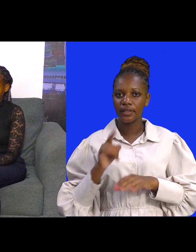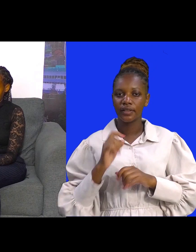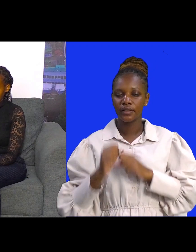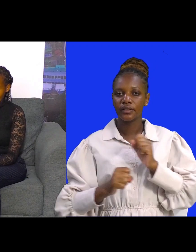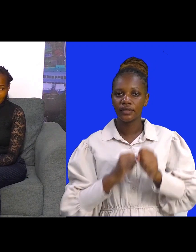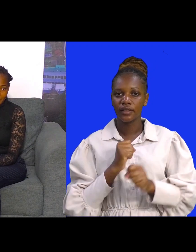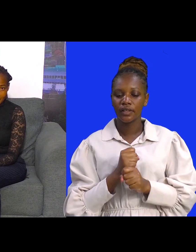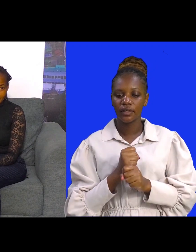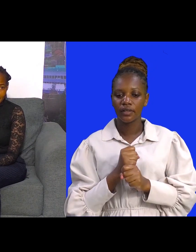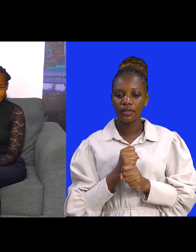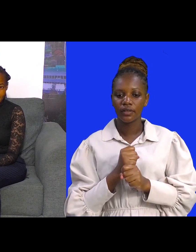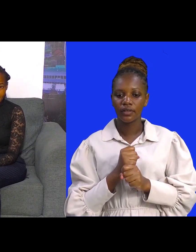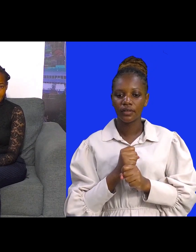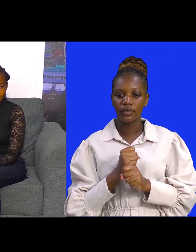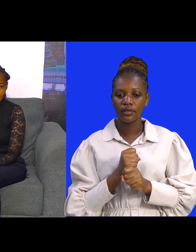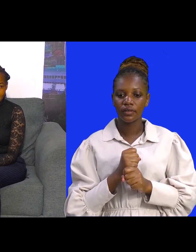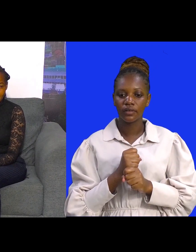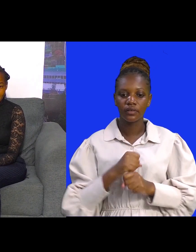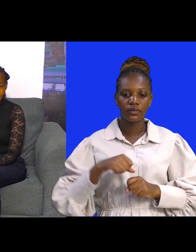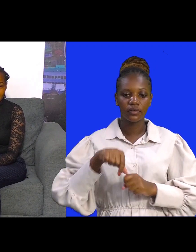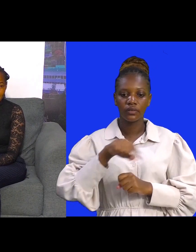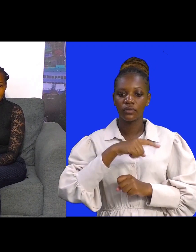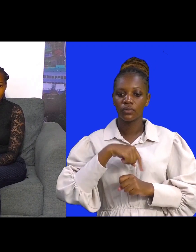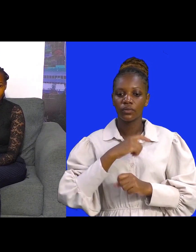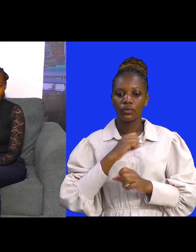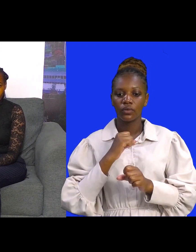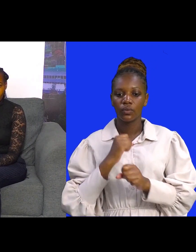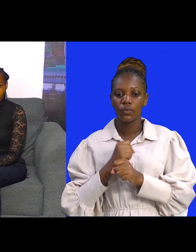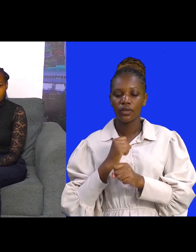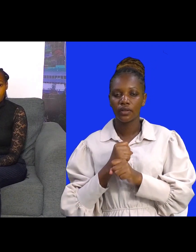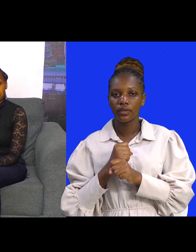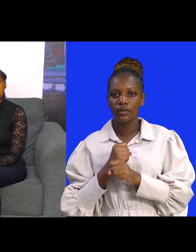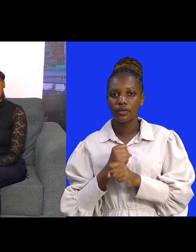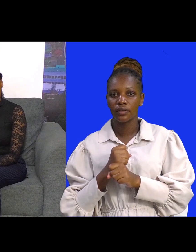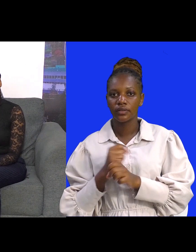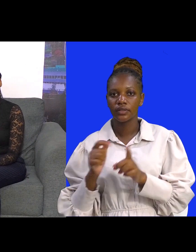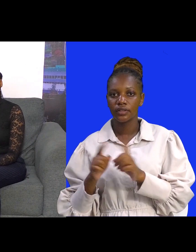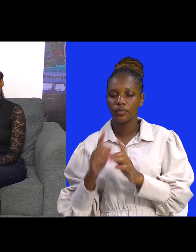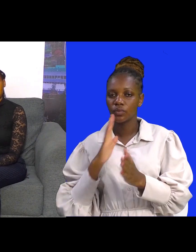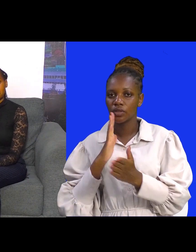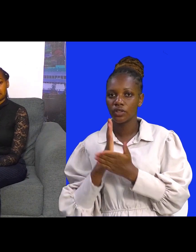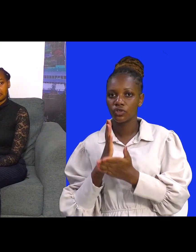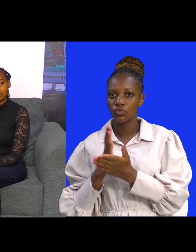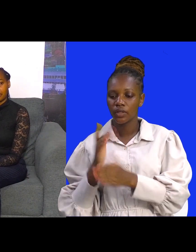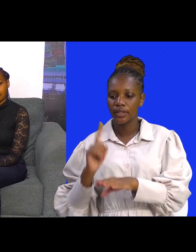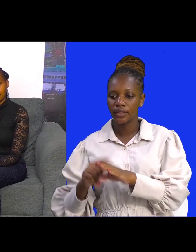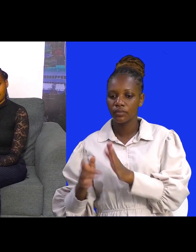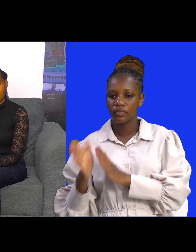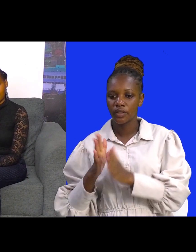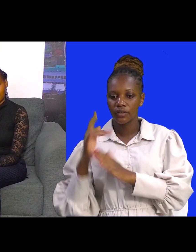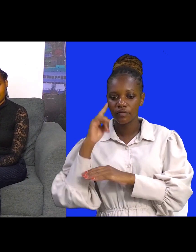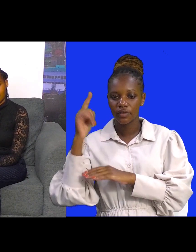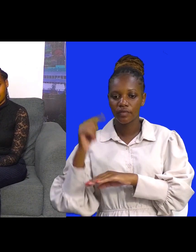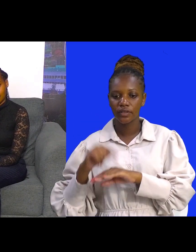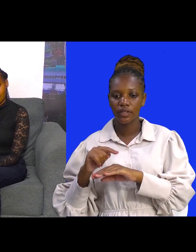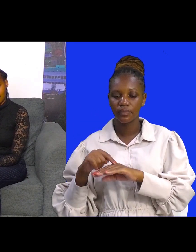Yeah, early this year there's a project I was working on. I was mainly behind the scene, part of the planning, and we